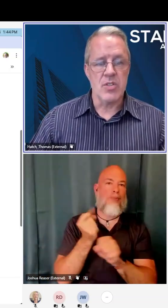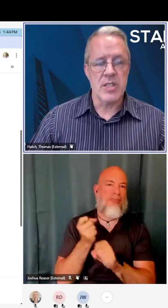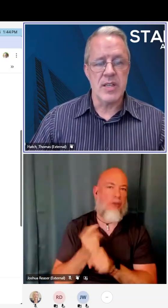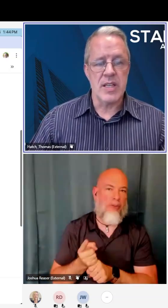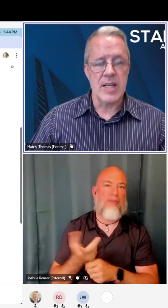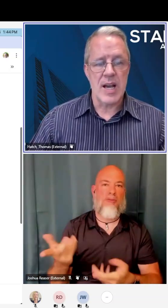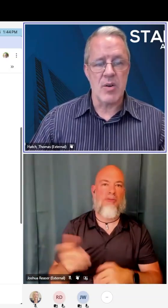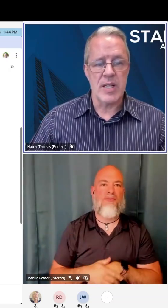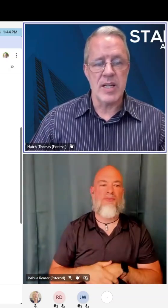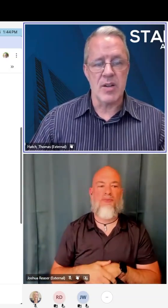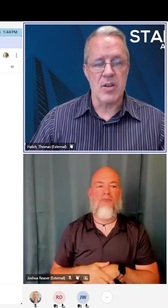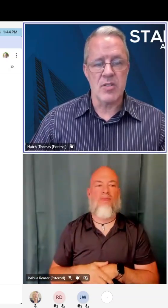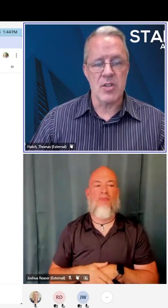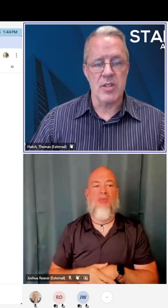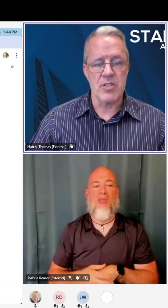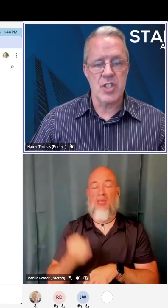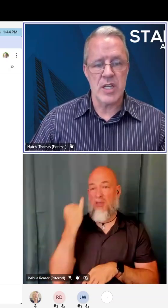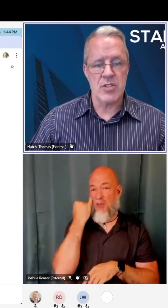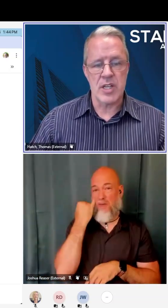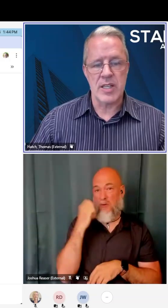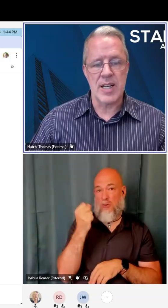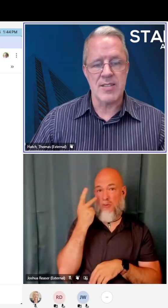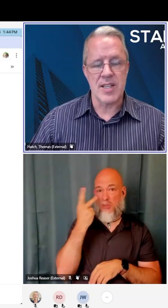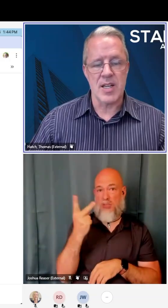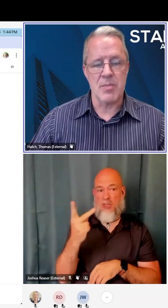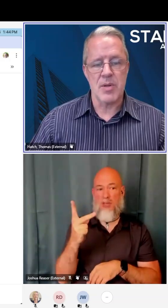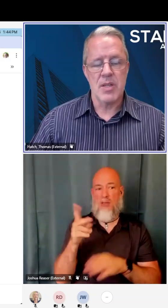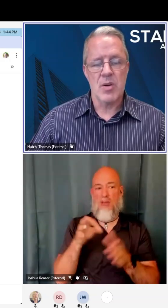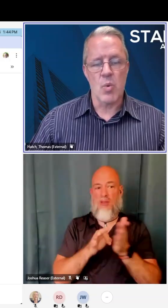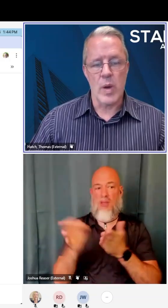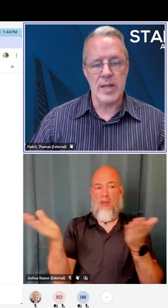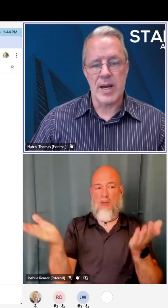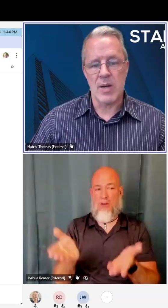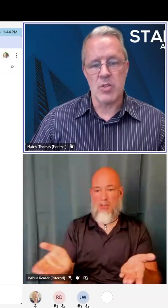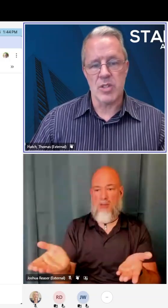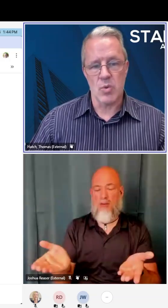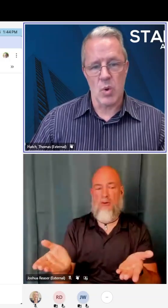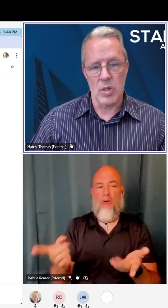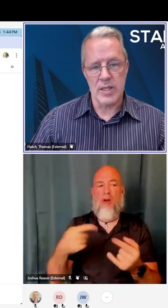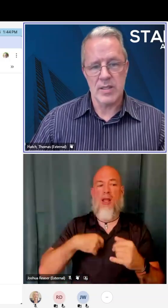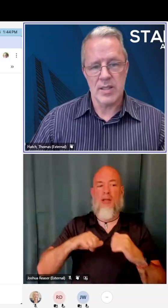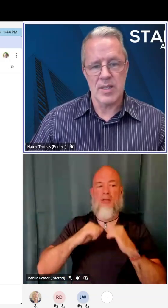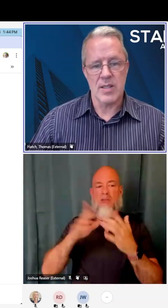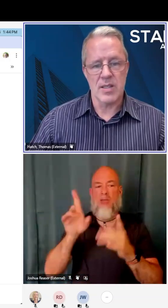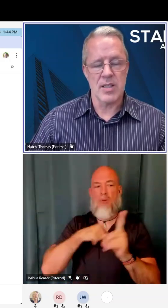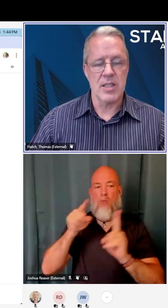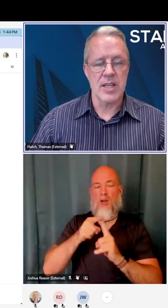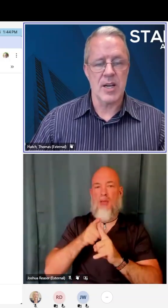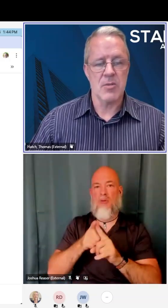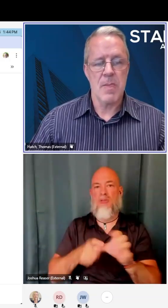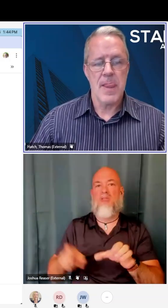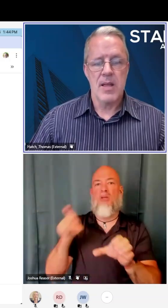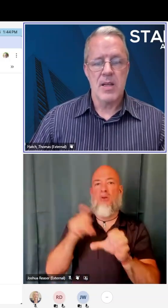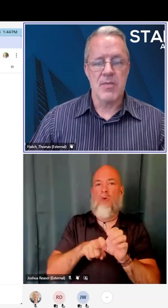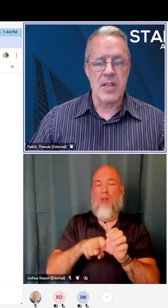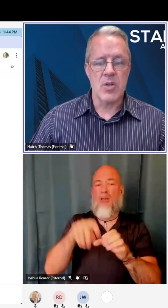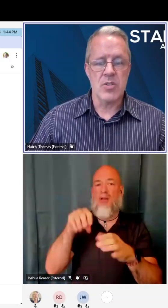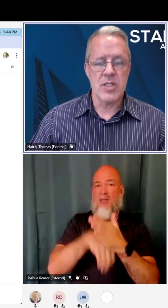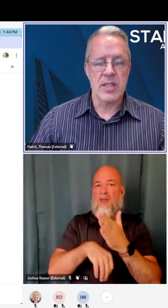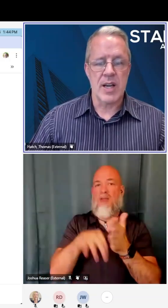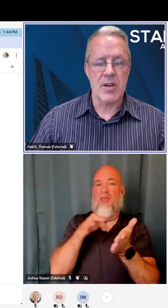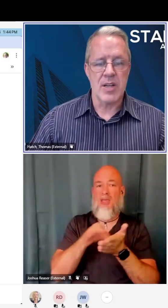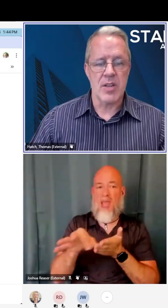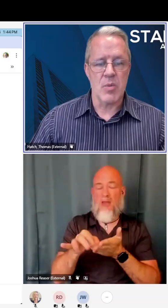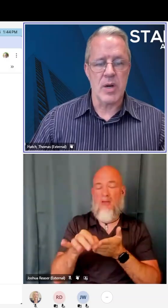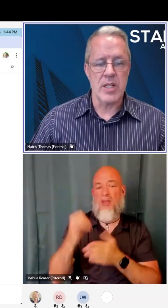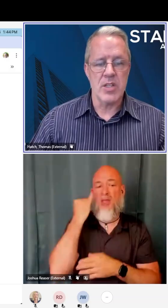if you don't see the account here, so this Chase checking I set up when I was enrolling in the account. If I don't